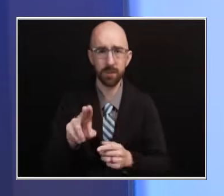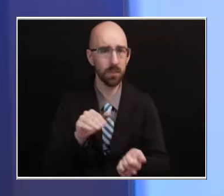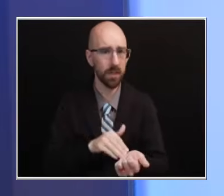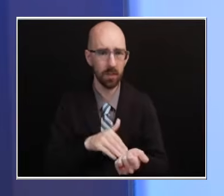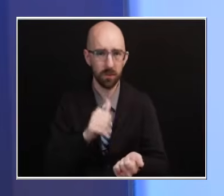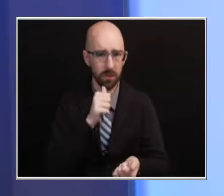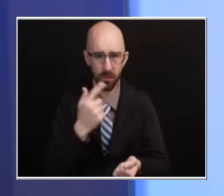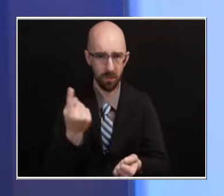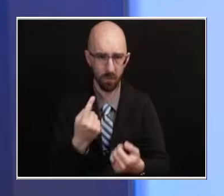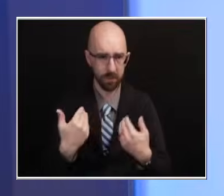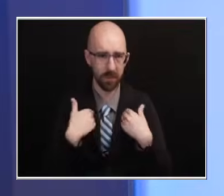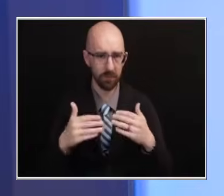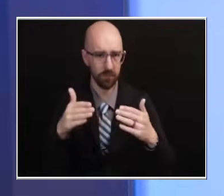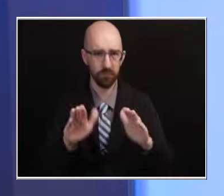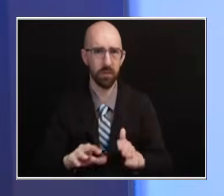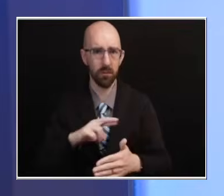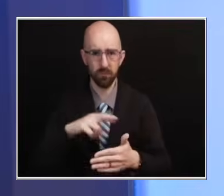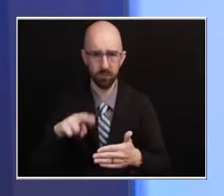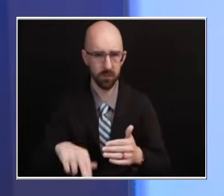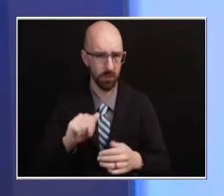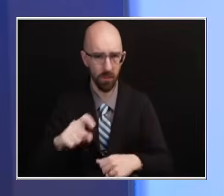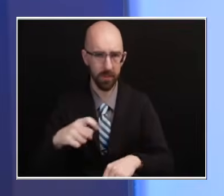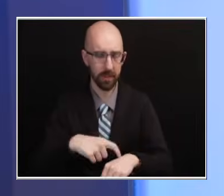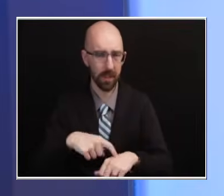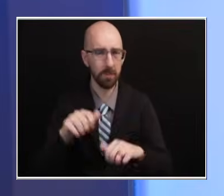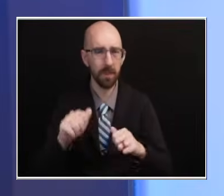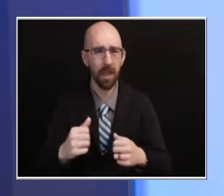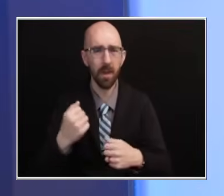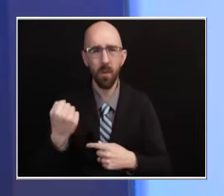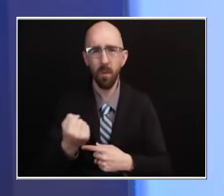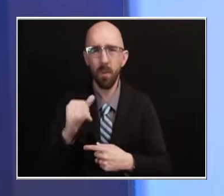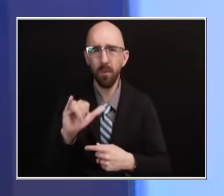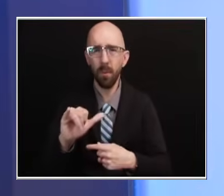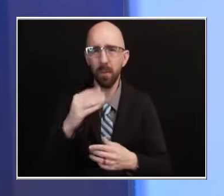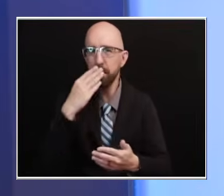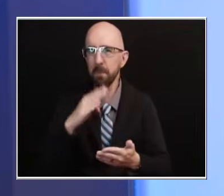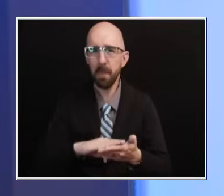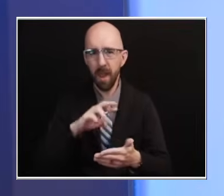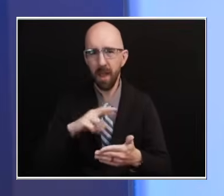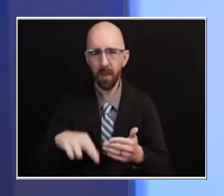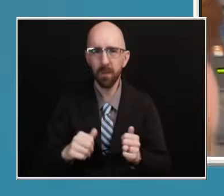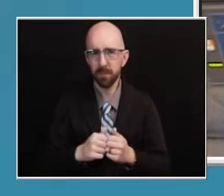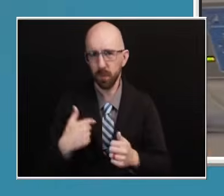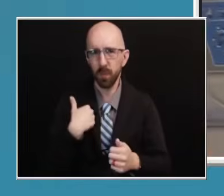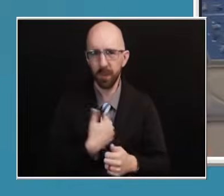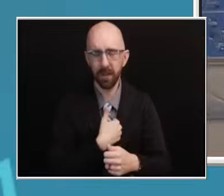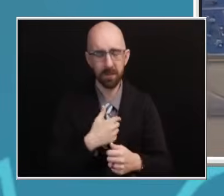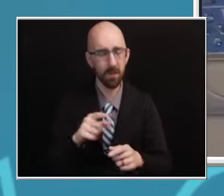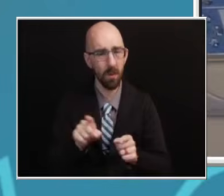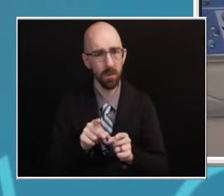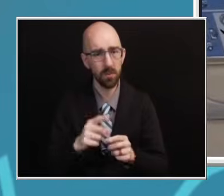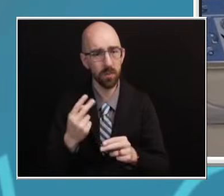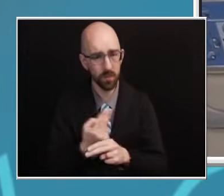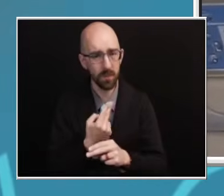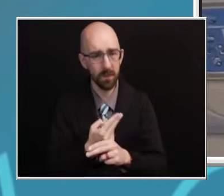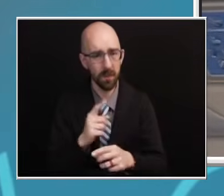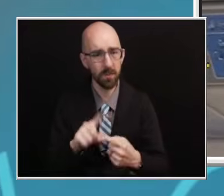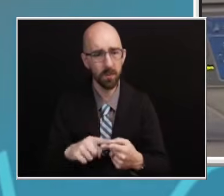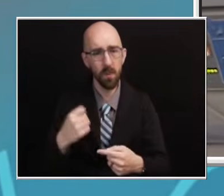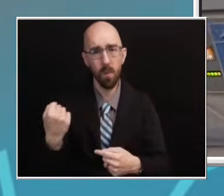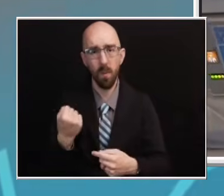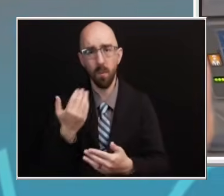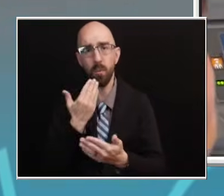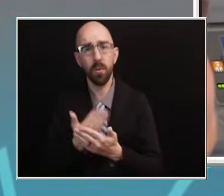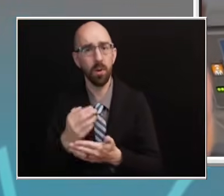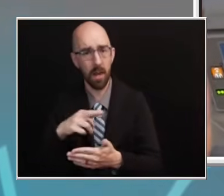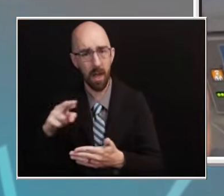great outcomes all the time, and we can hold those bad outcomes with us, but it's also really useful to hold these good outcomes with us